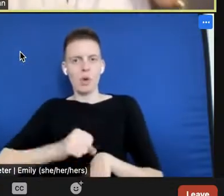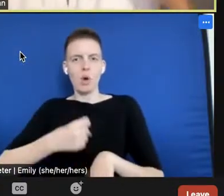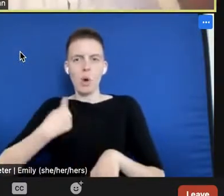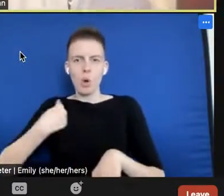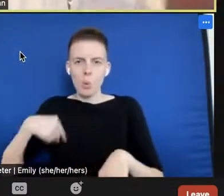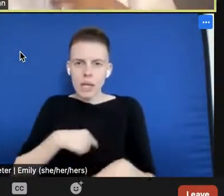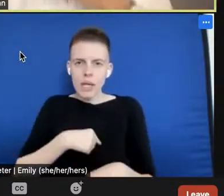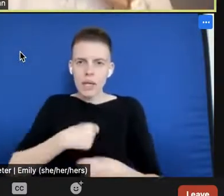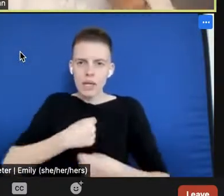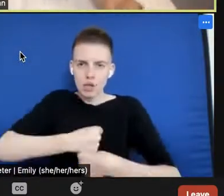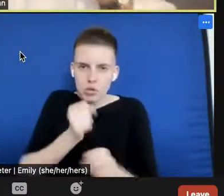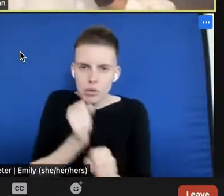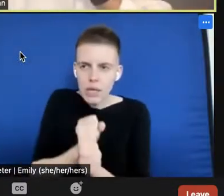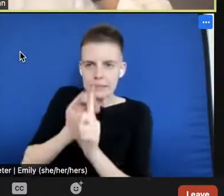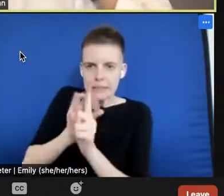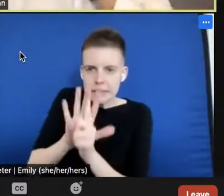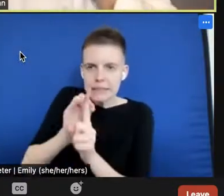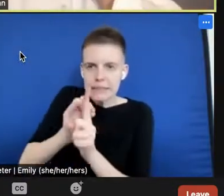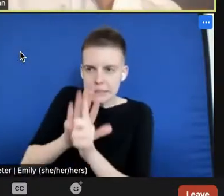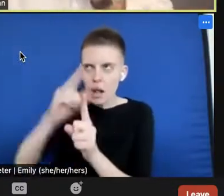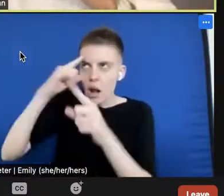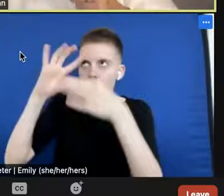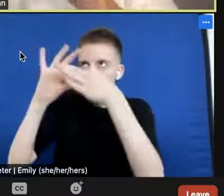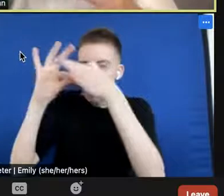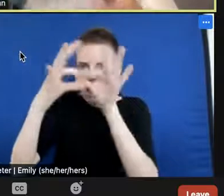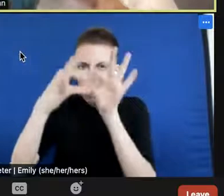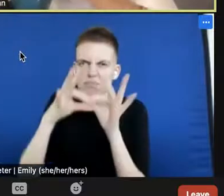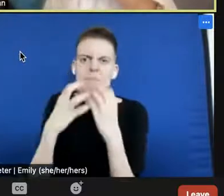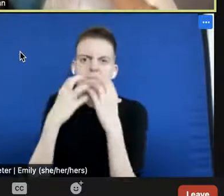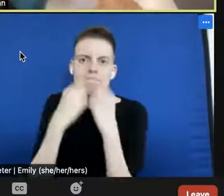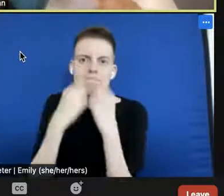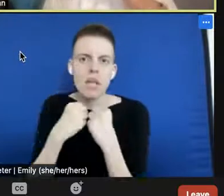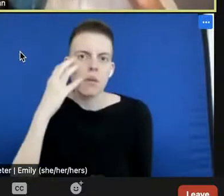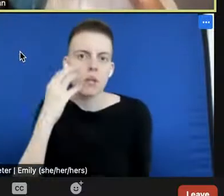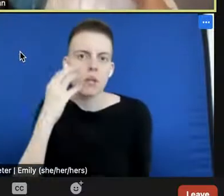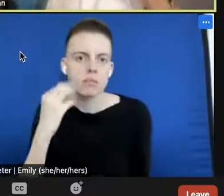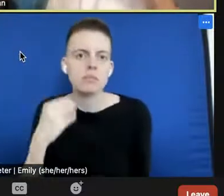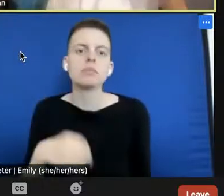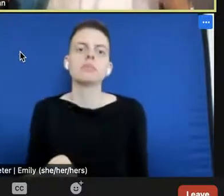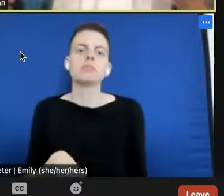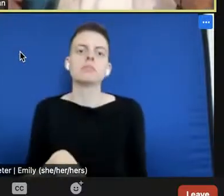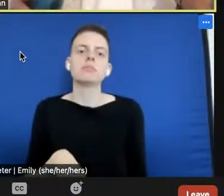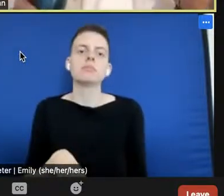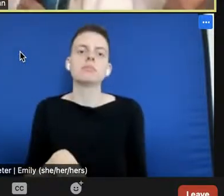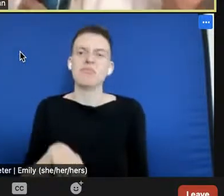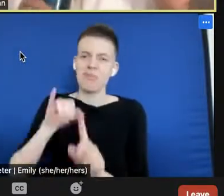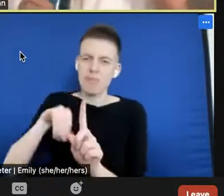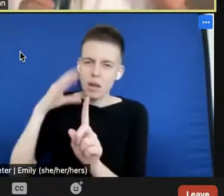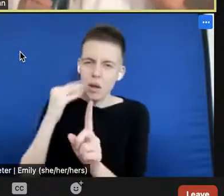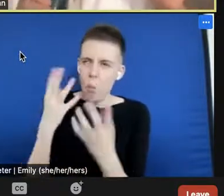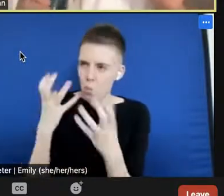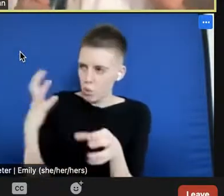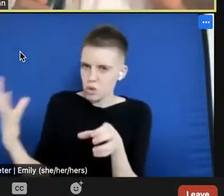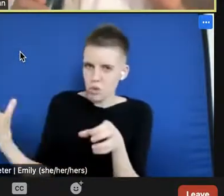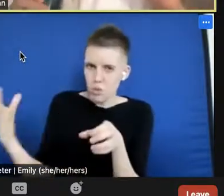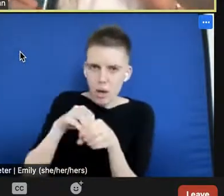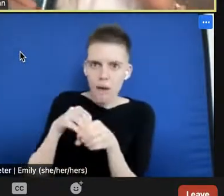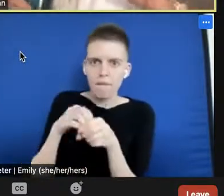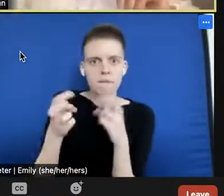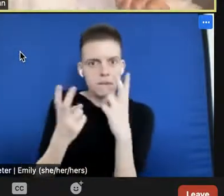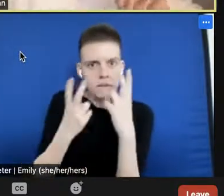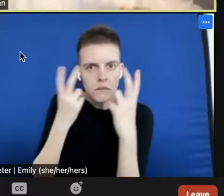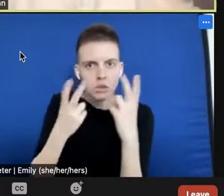accessible, meaningful experience. An experience that includes vision language learning, right?